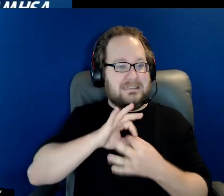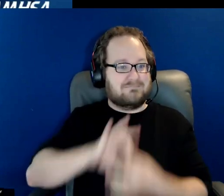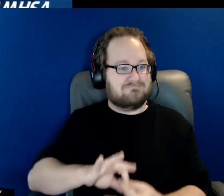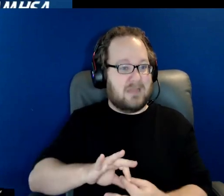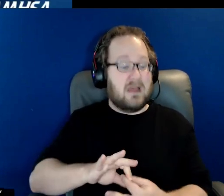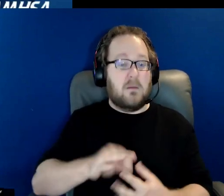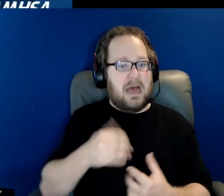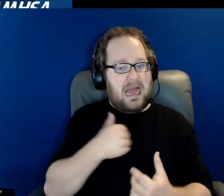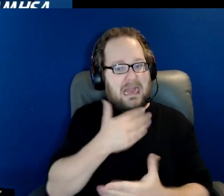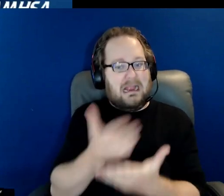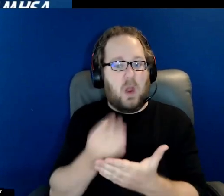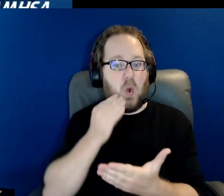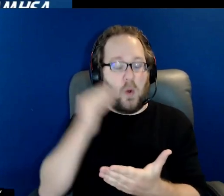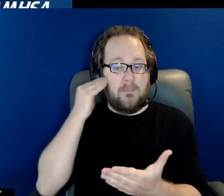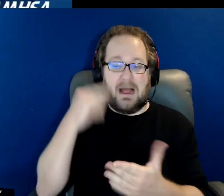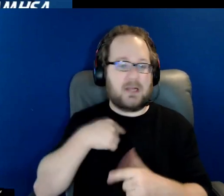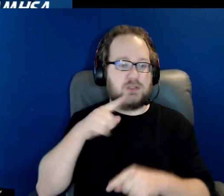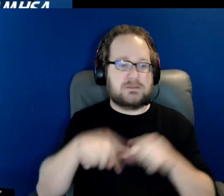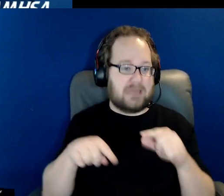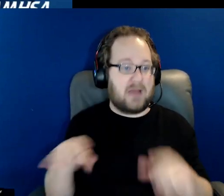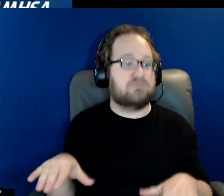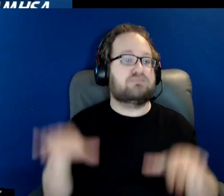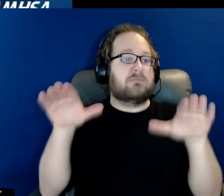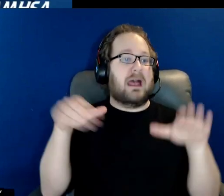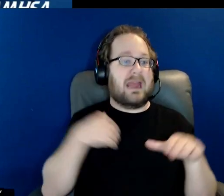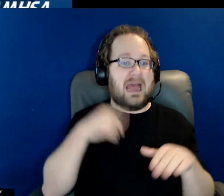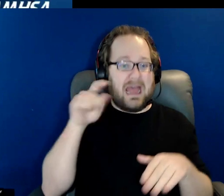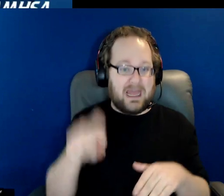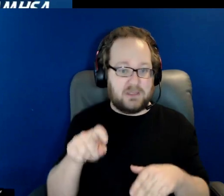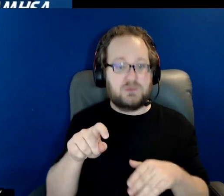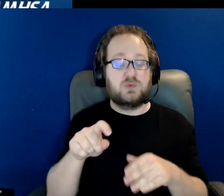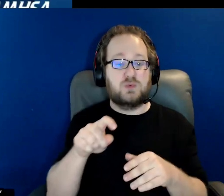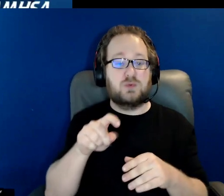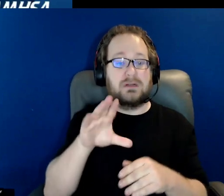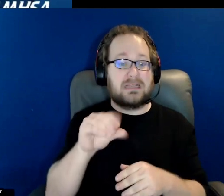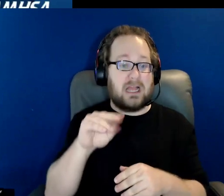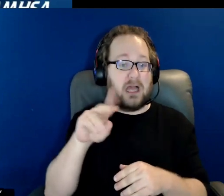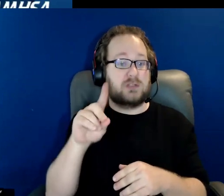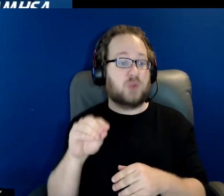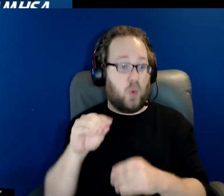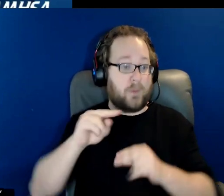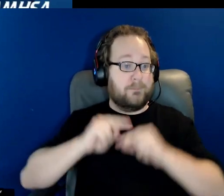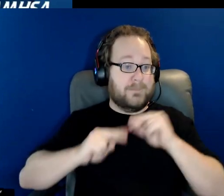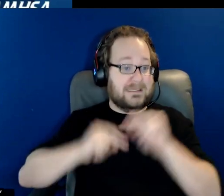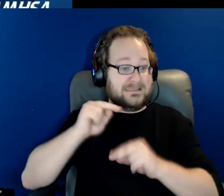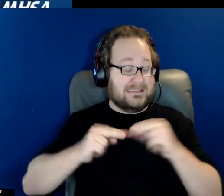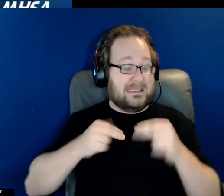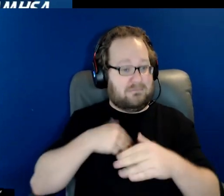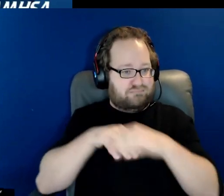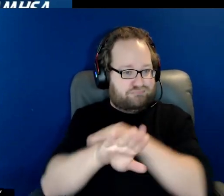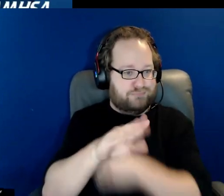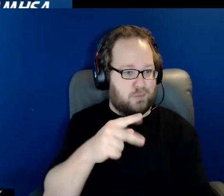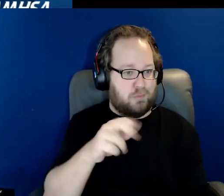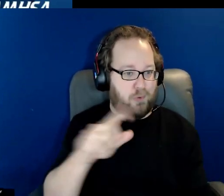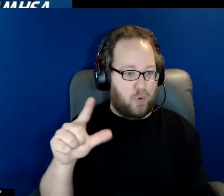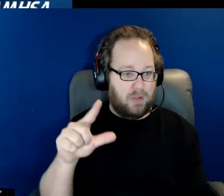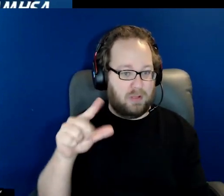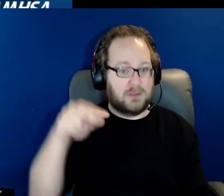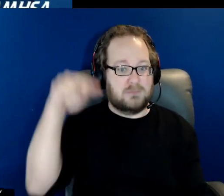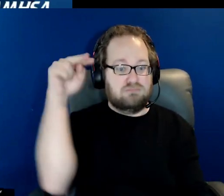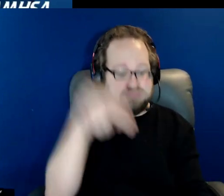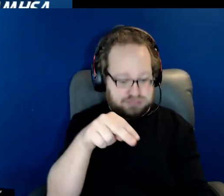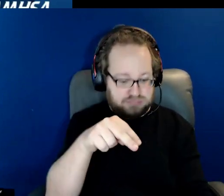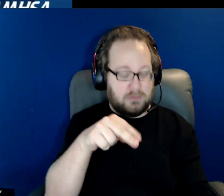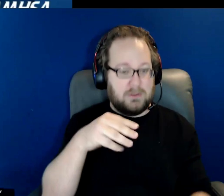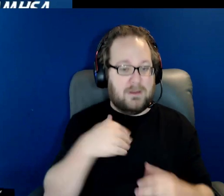and I had to go into my swimming pool in my condo building in my clothing and watch my watch to see my heart rate